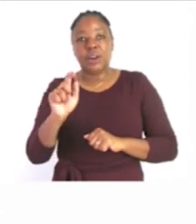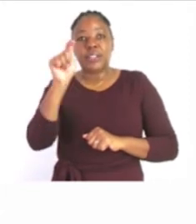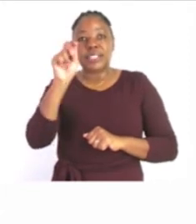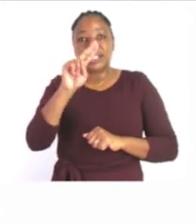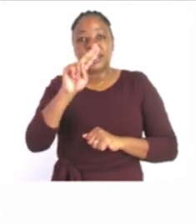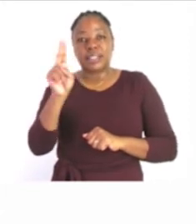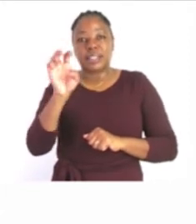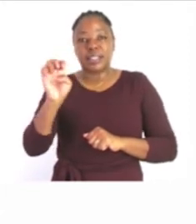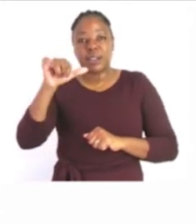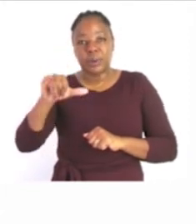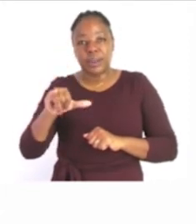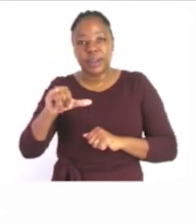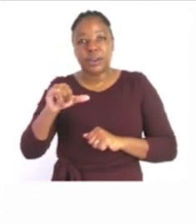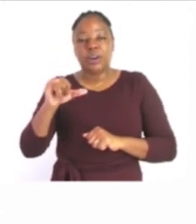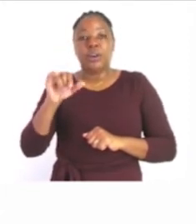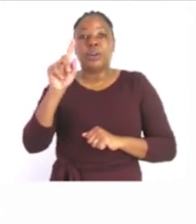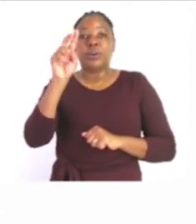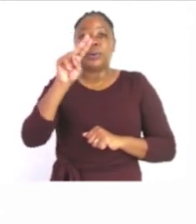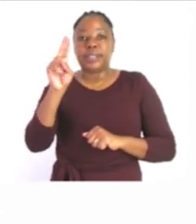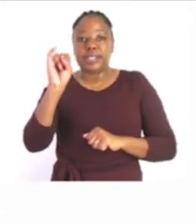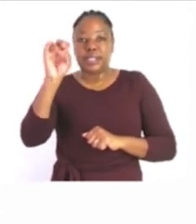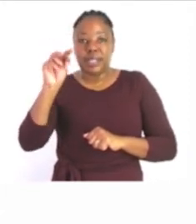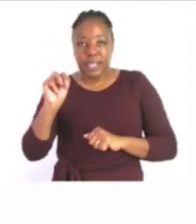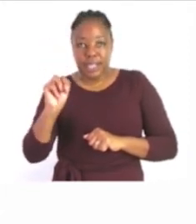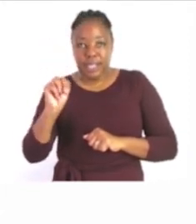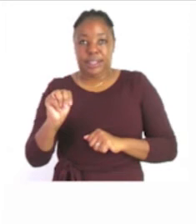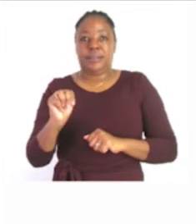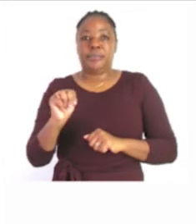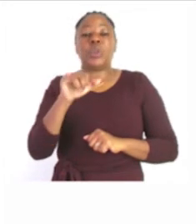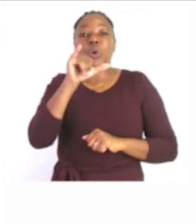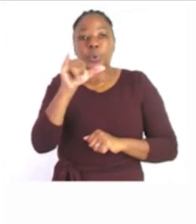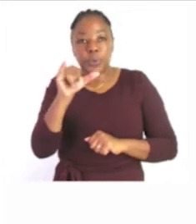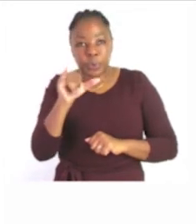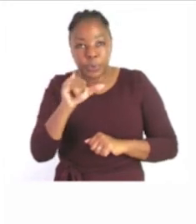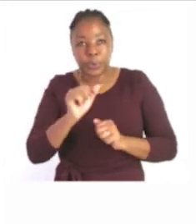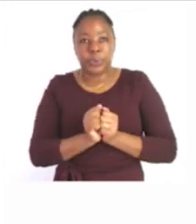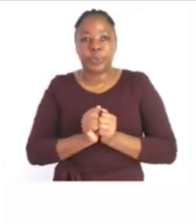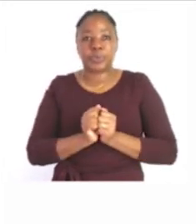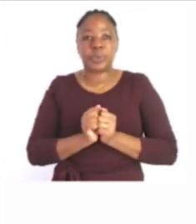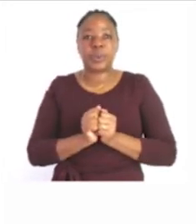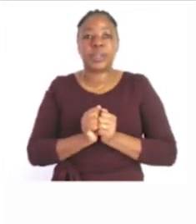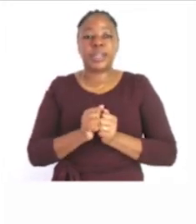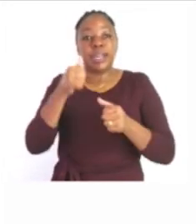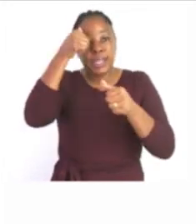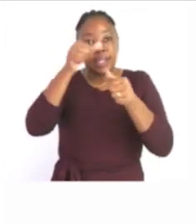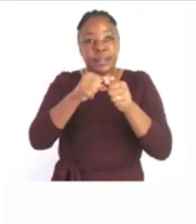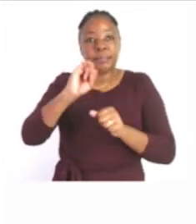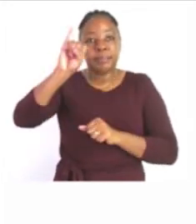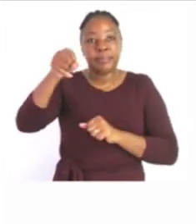it him? Remember, when we are making sentences, the sentence needs to